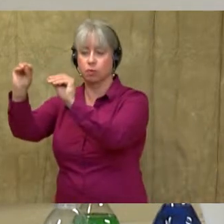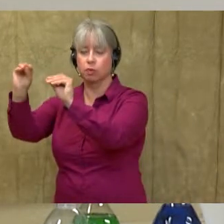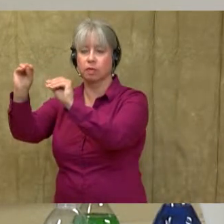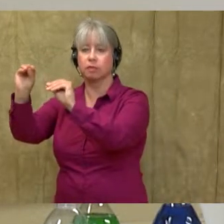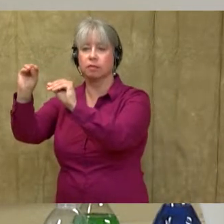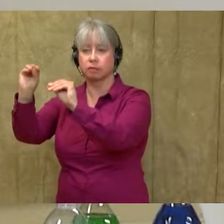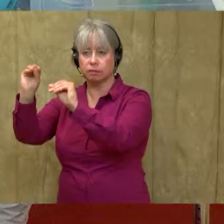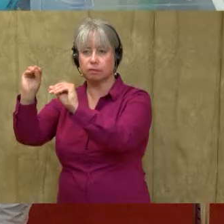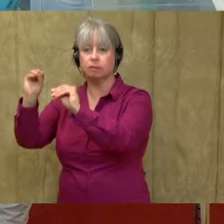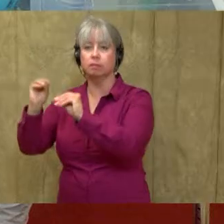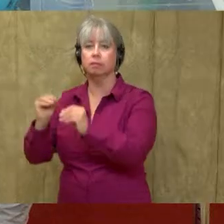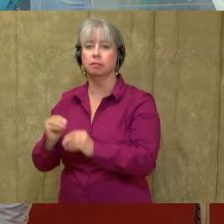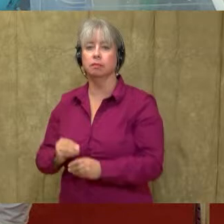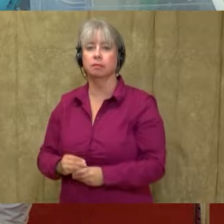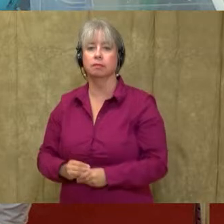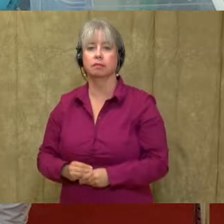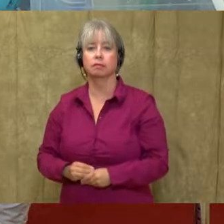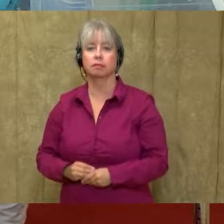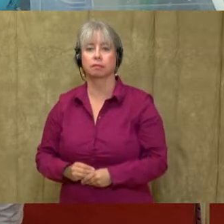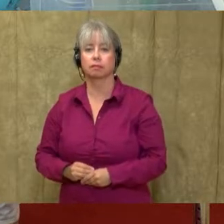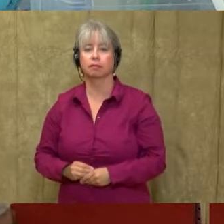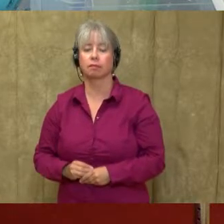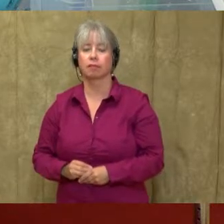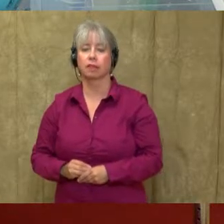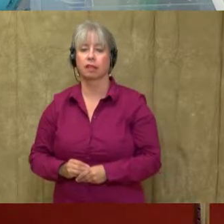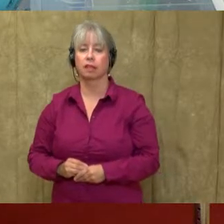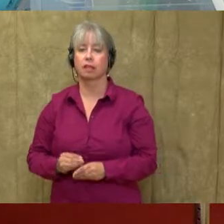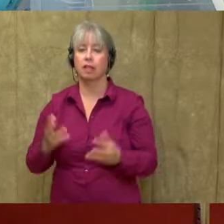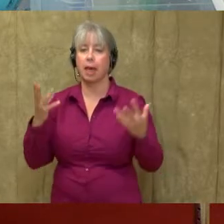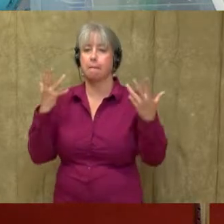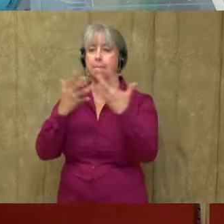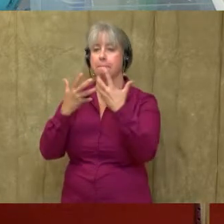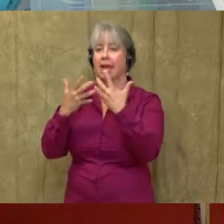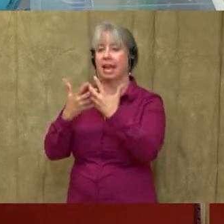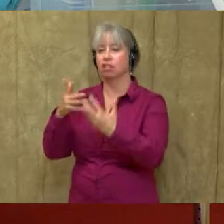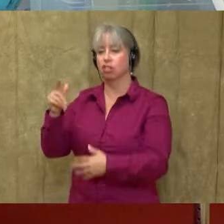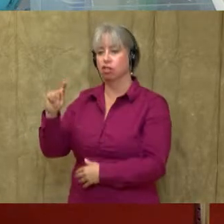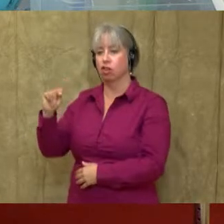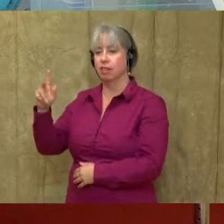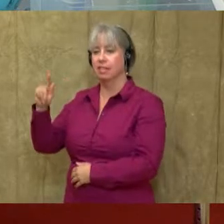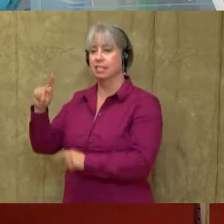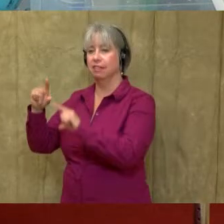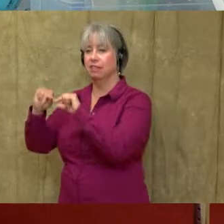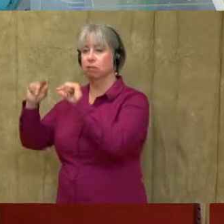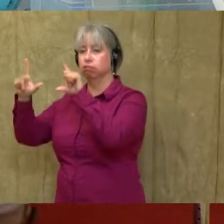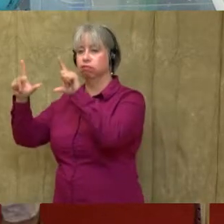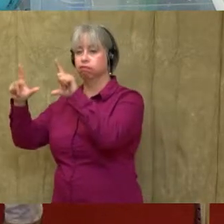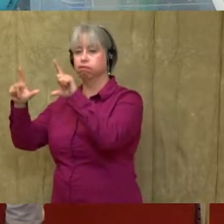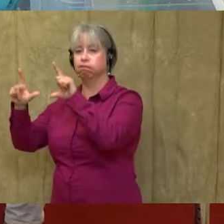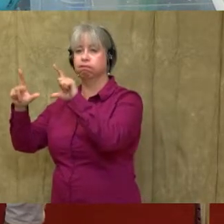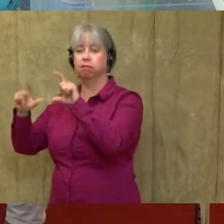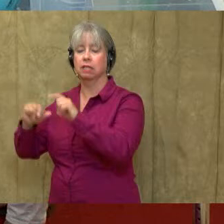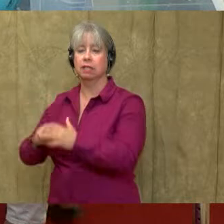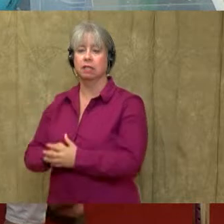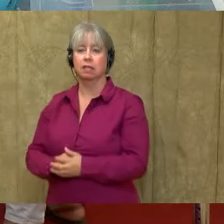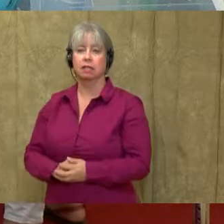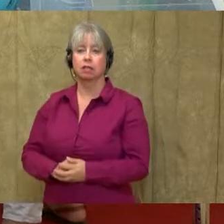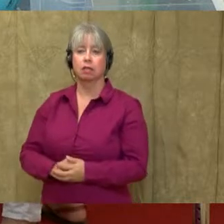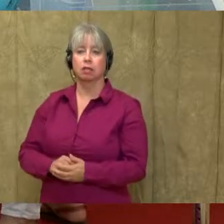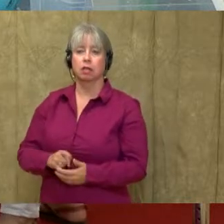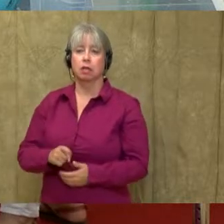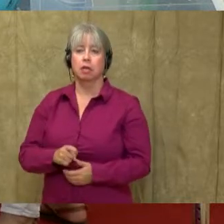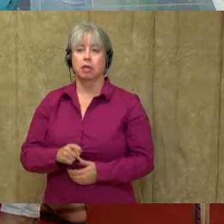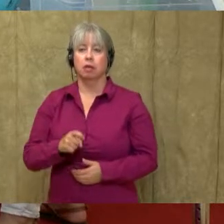have there on our screen, on our TV. So we're going to put 4.2 inches in. We've got to cube it, which means we